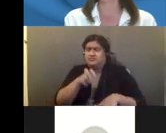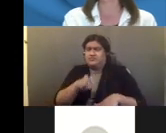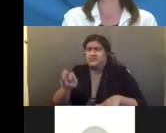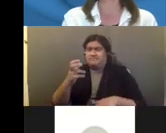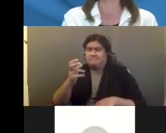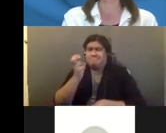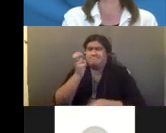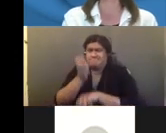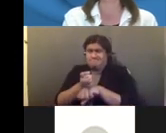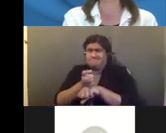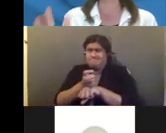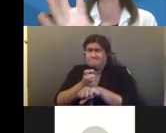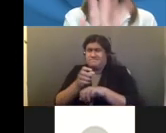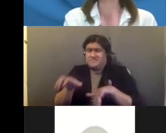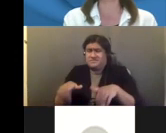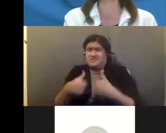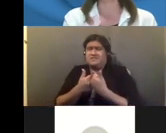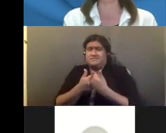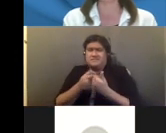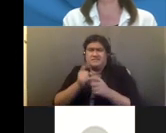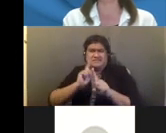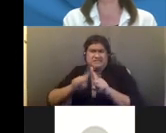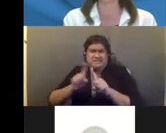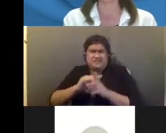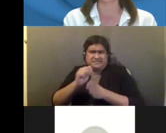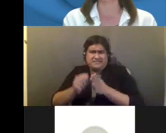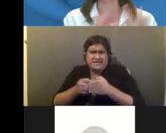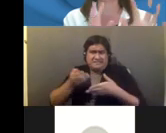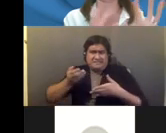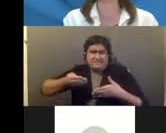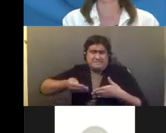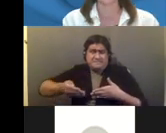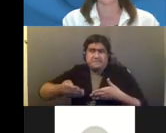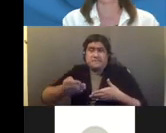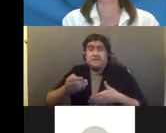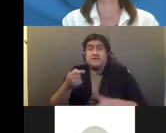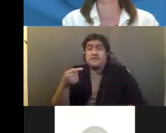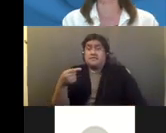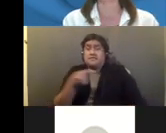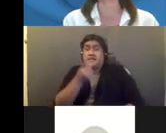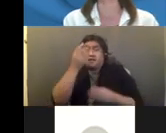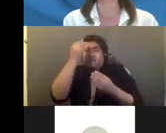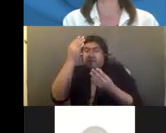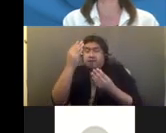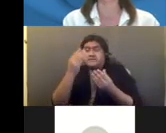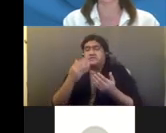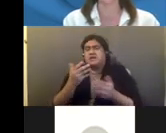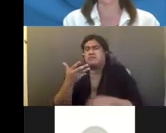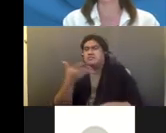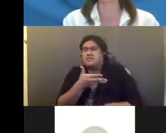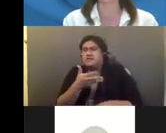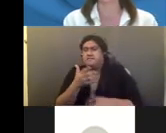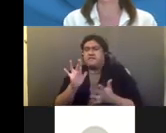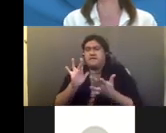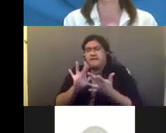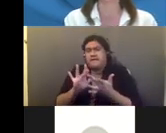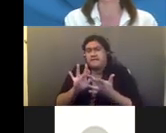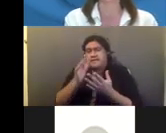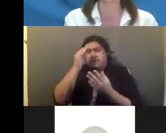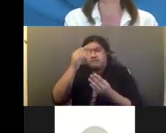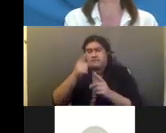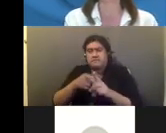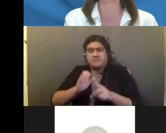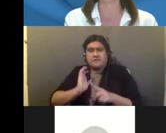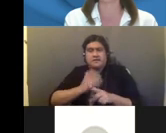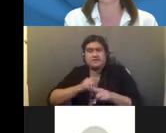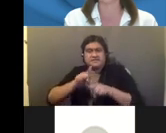times. I will leave up this information just with the contact info from our different programs, and I